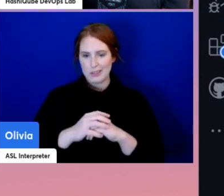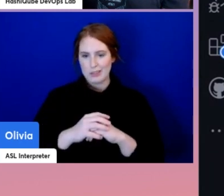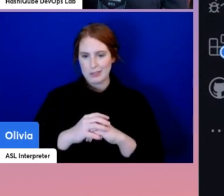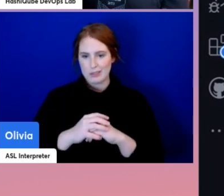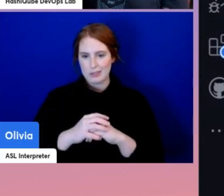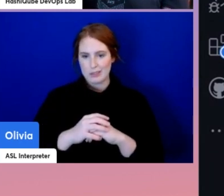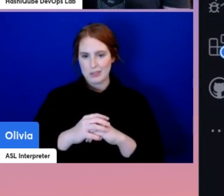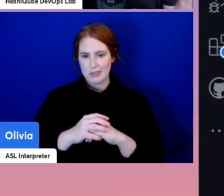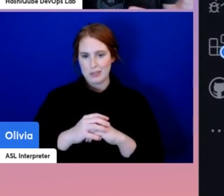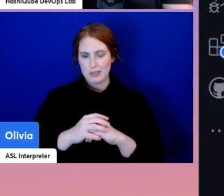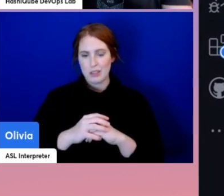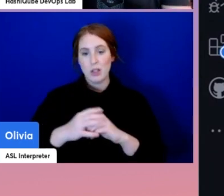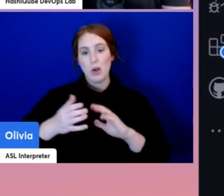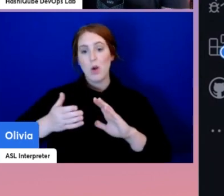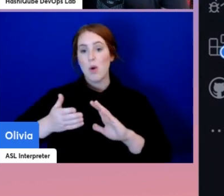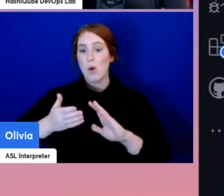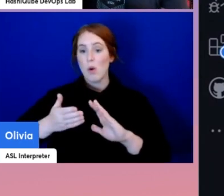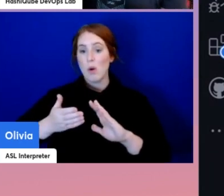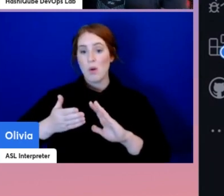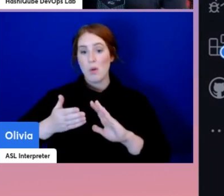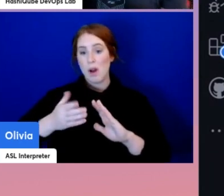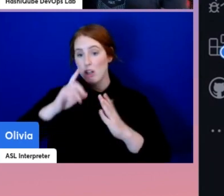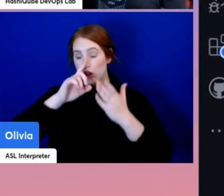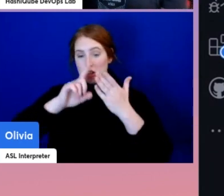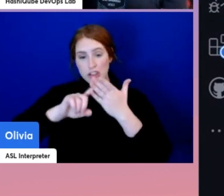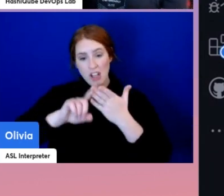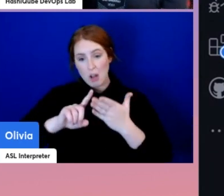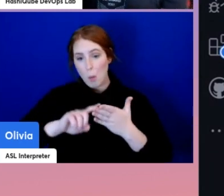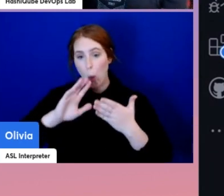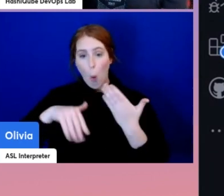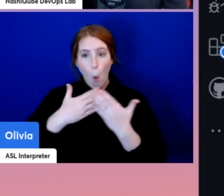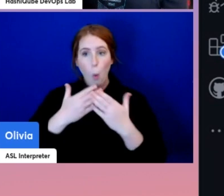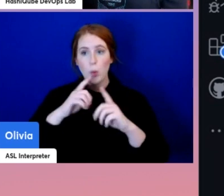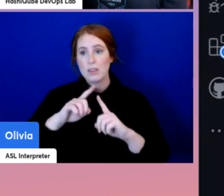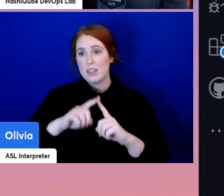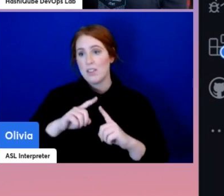And it will run through all of our patterns and our modules for us.